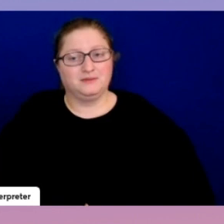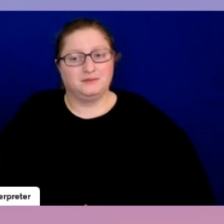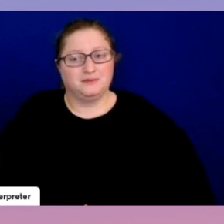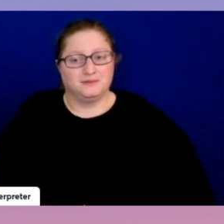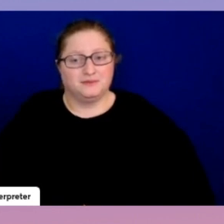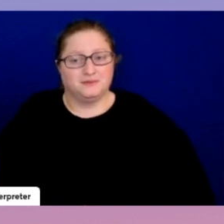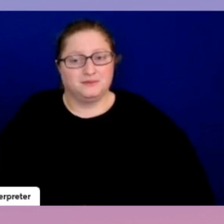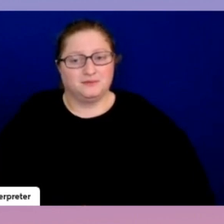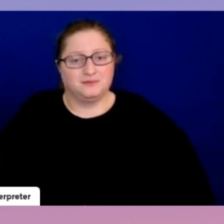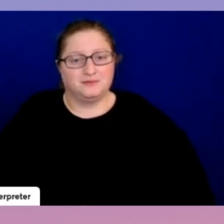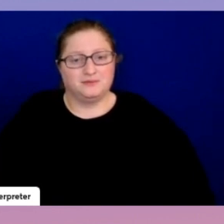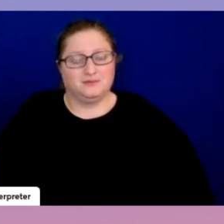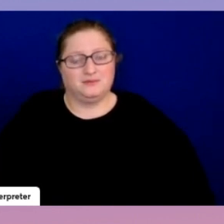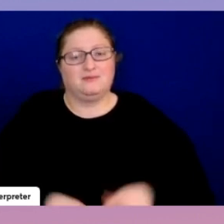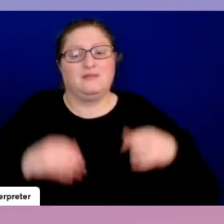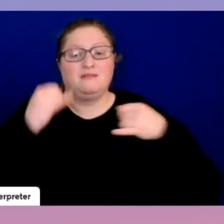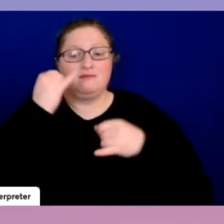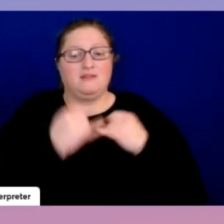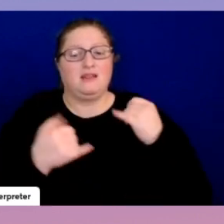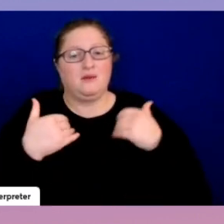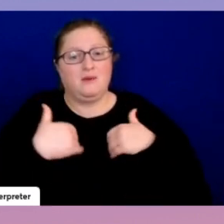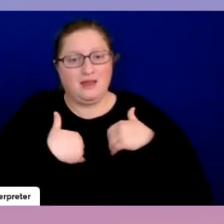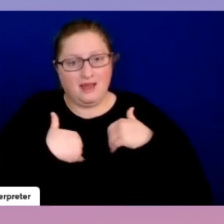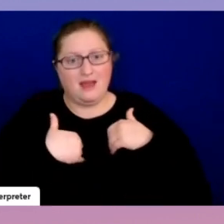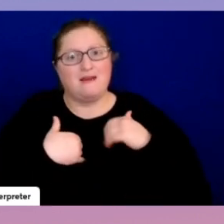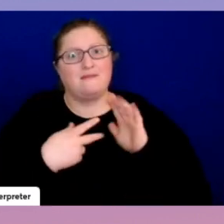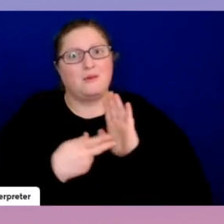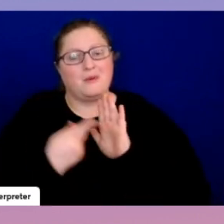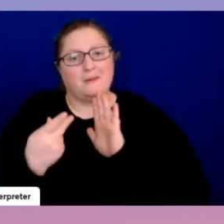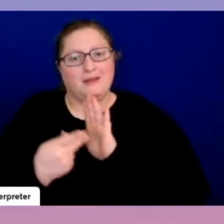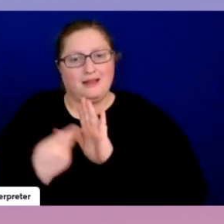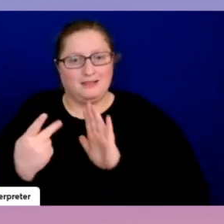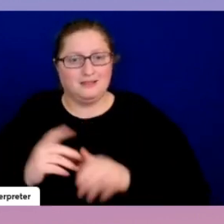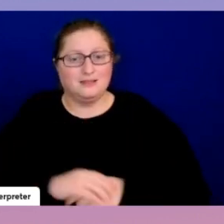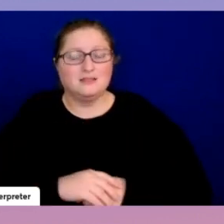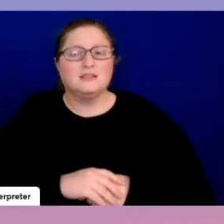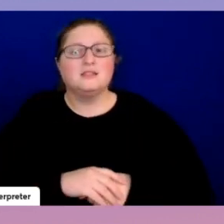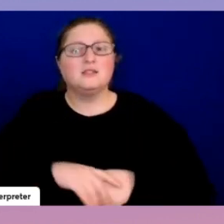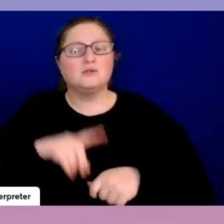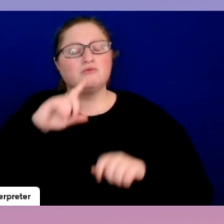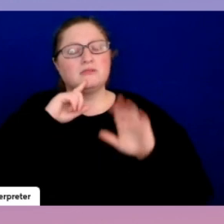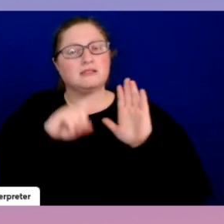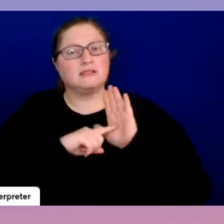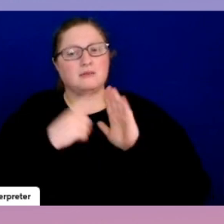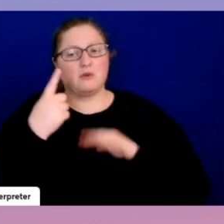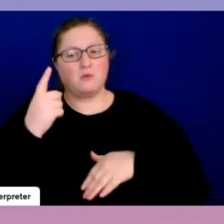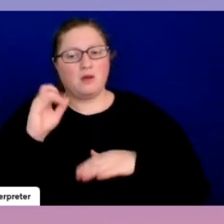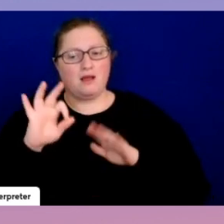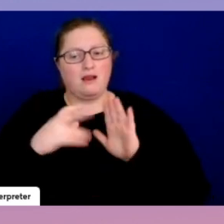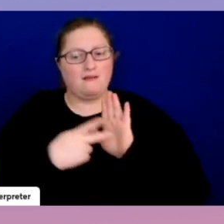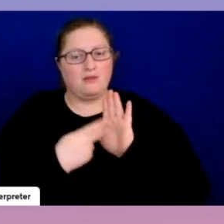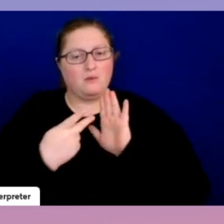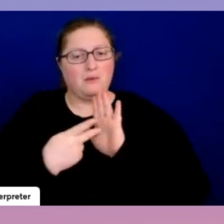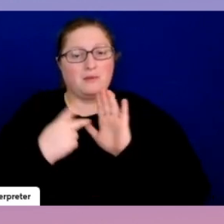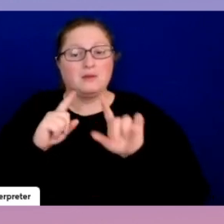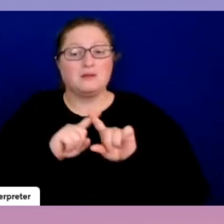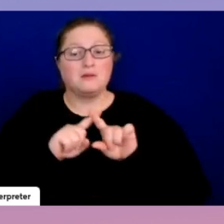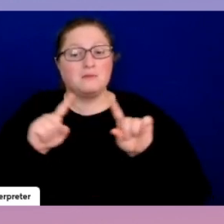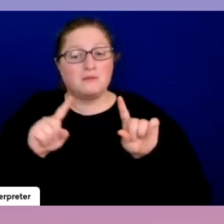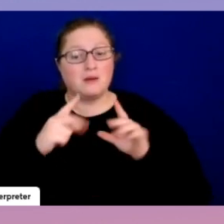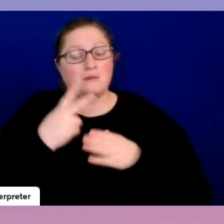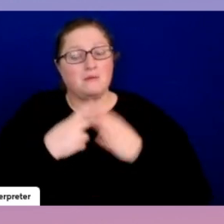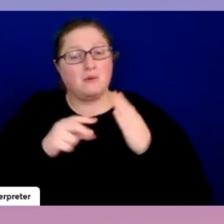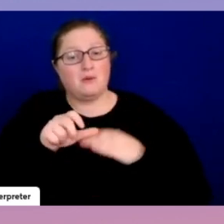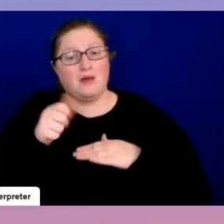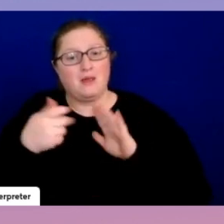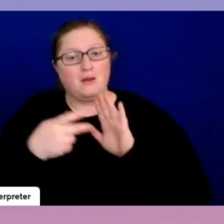Finally, we have replicas. So this is an example of one of the replicas, but both the other replicas are set up